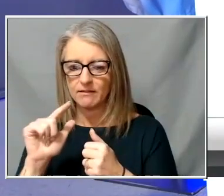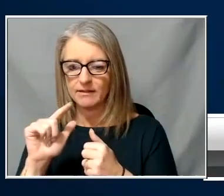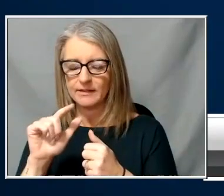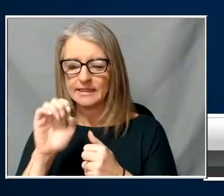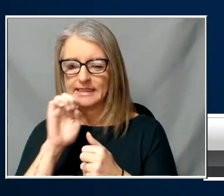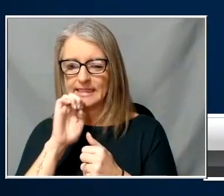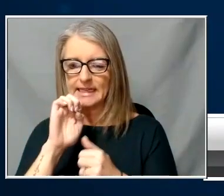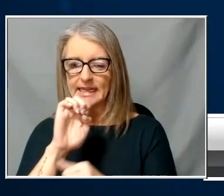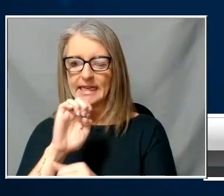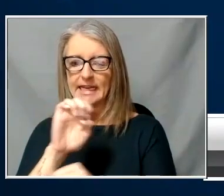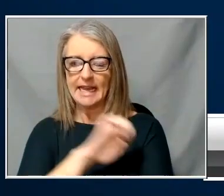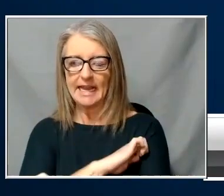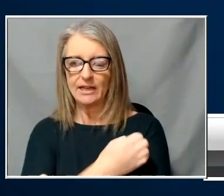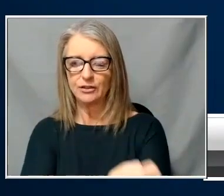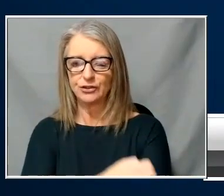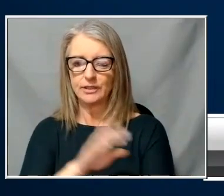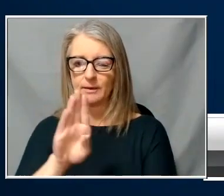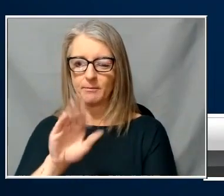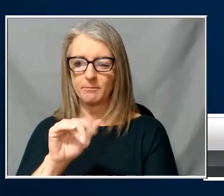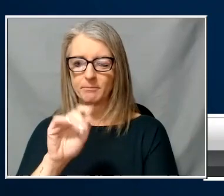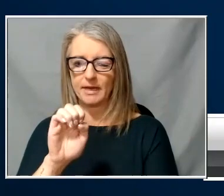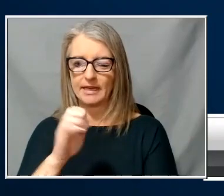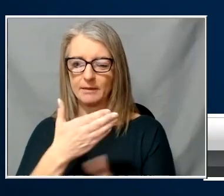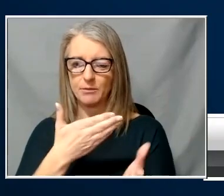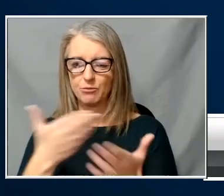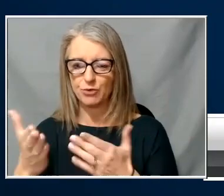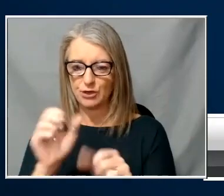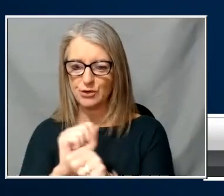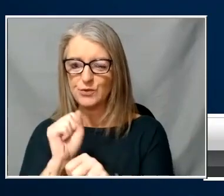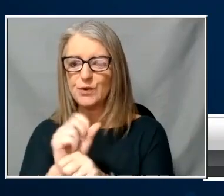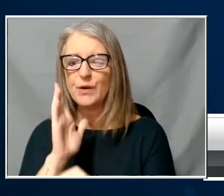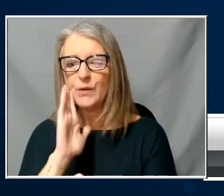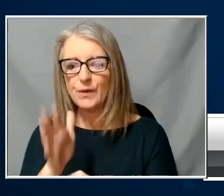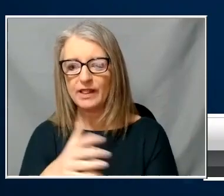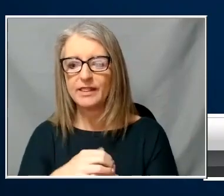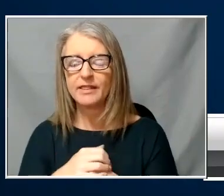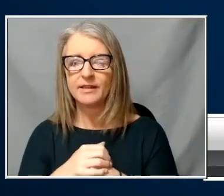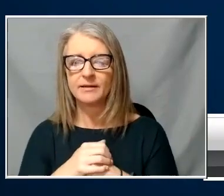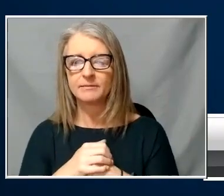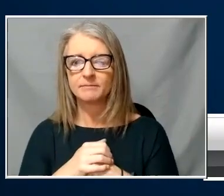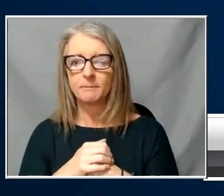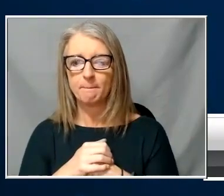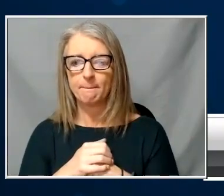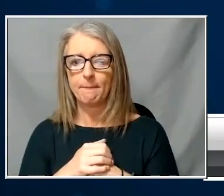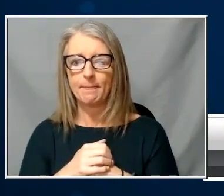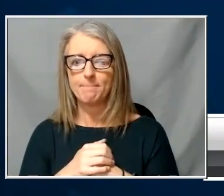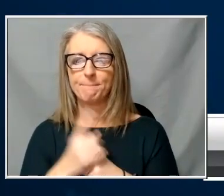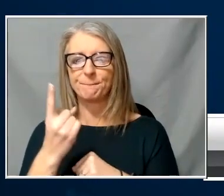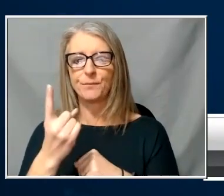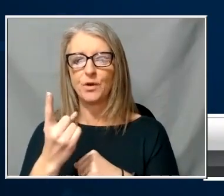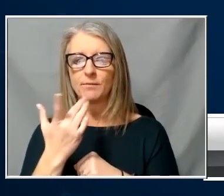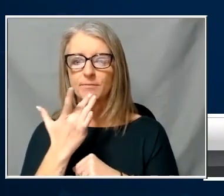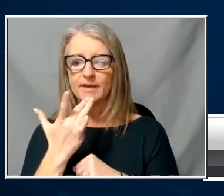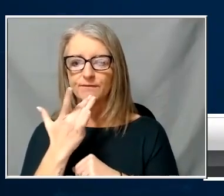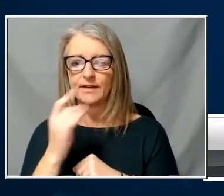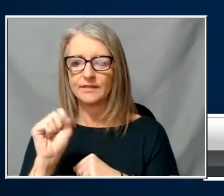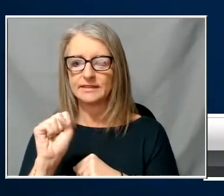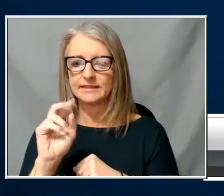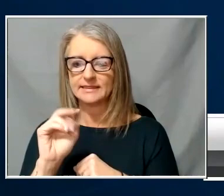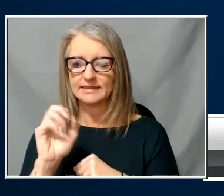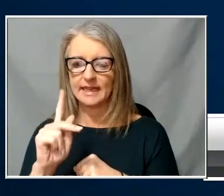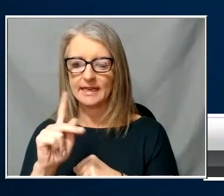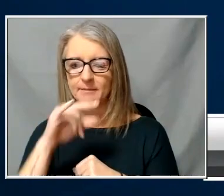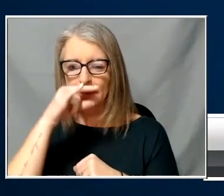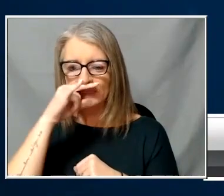are perfect. And I'm going to make them, and I'm also going to take them to work. Yes, this is actually one of my favorite snack, and my kids love